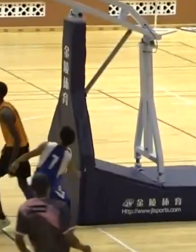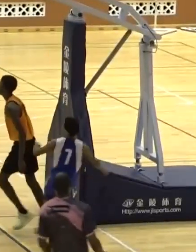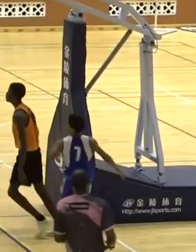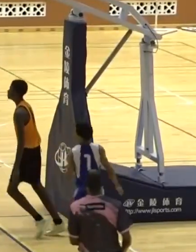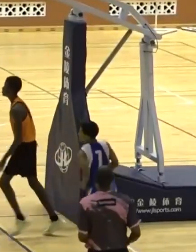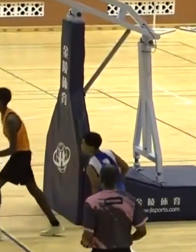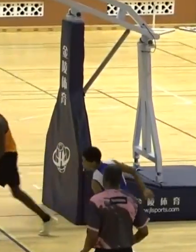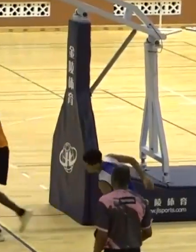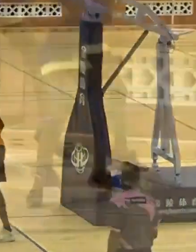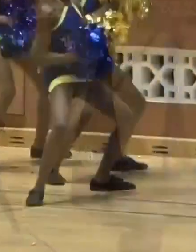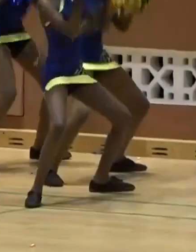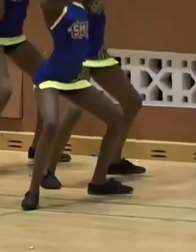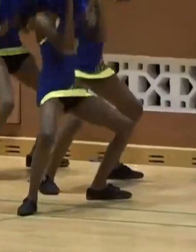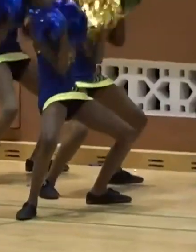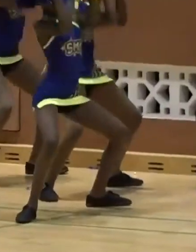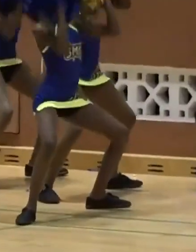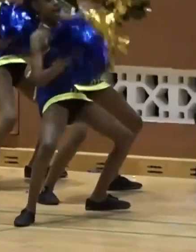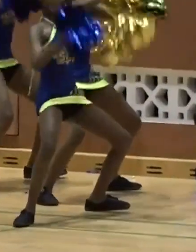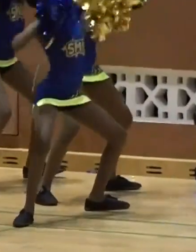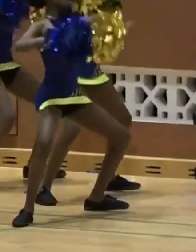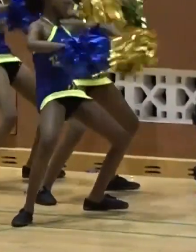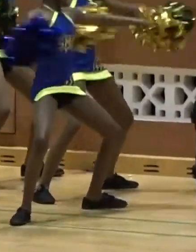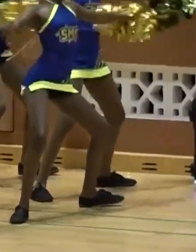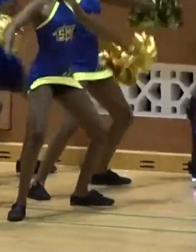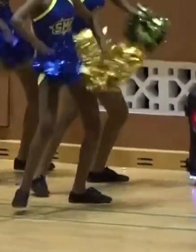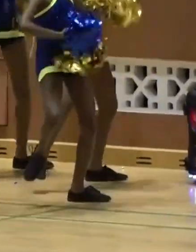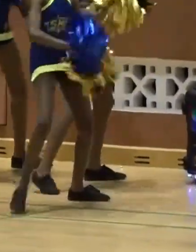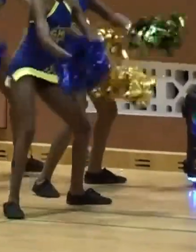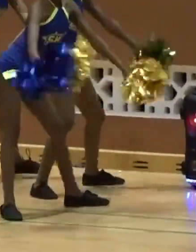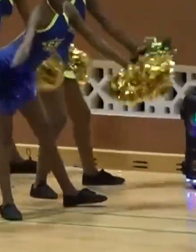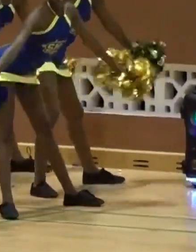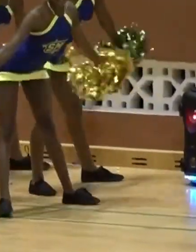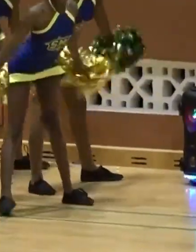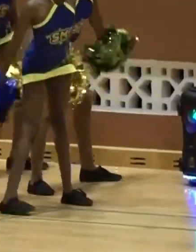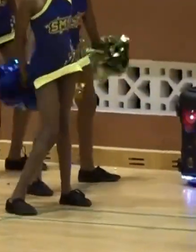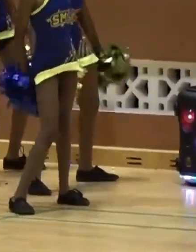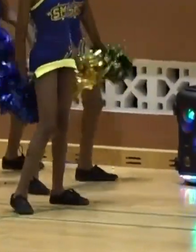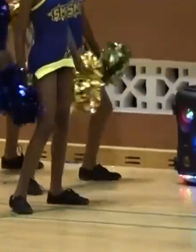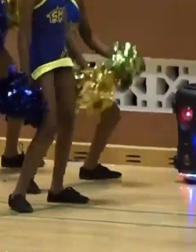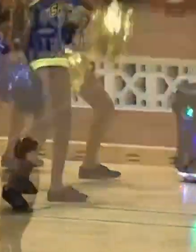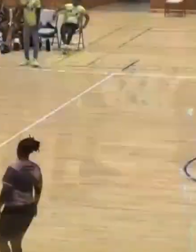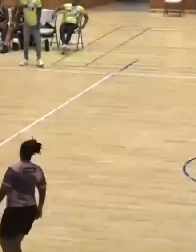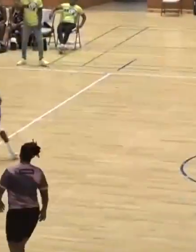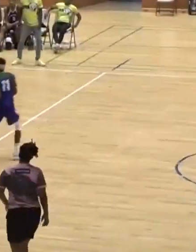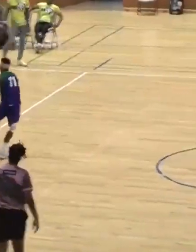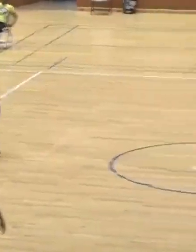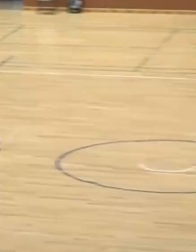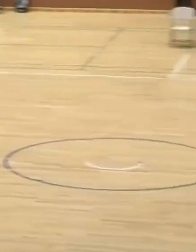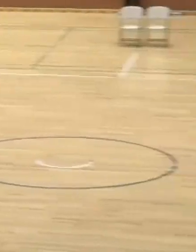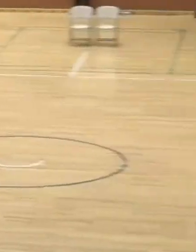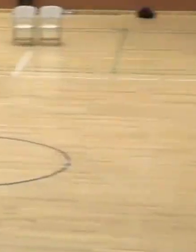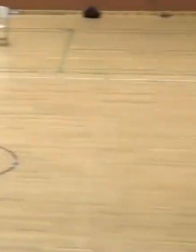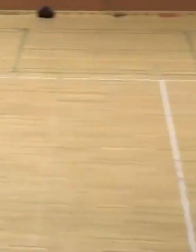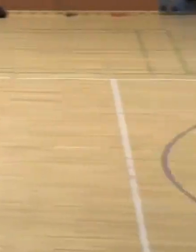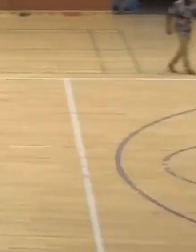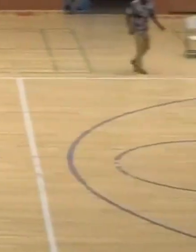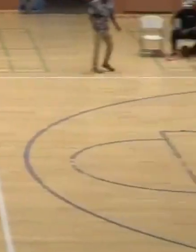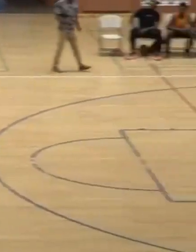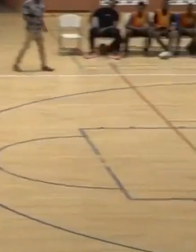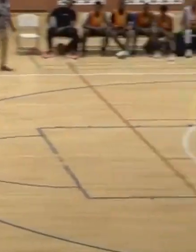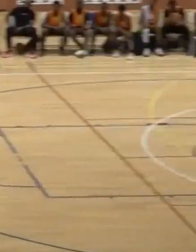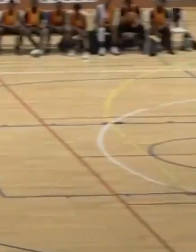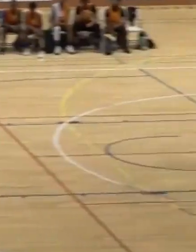14. After finishing the first half, leading 38-30, the Erie Eagles were really starting to